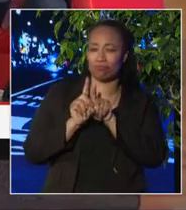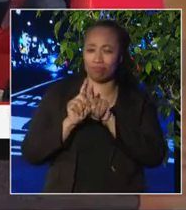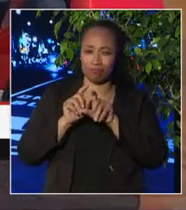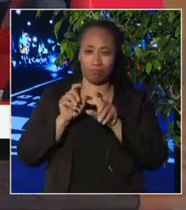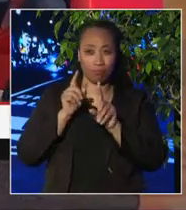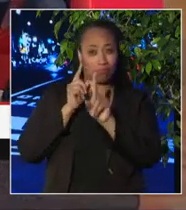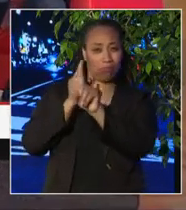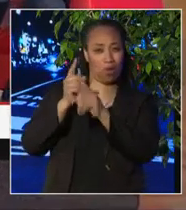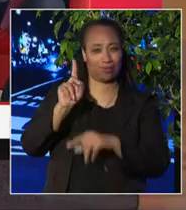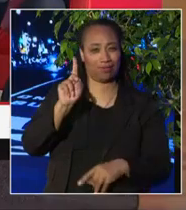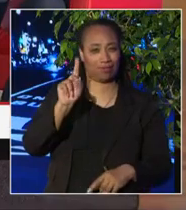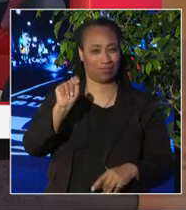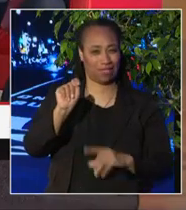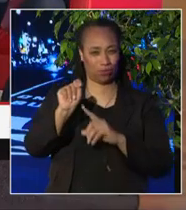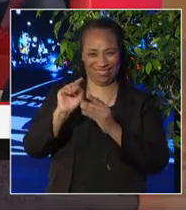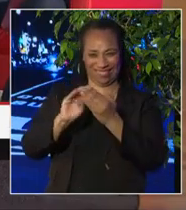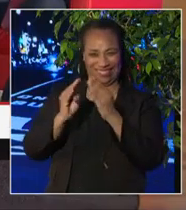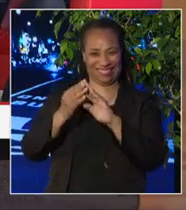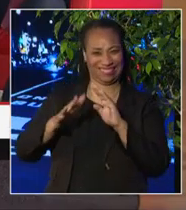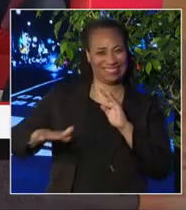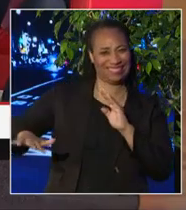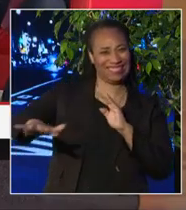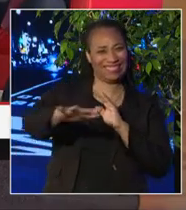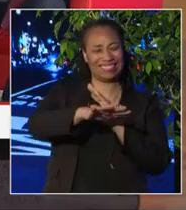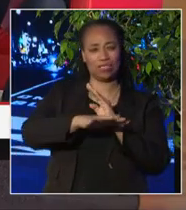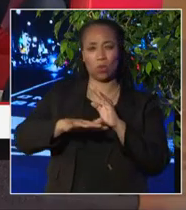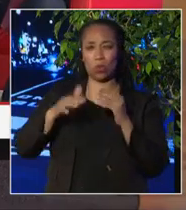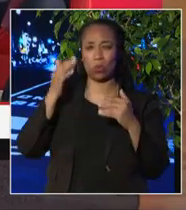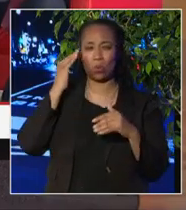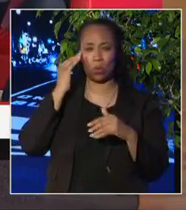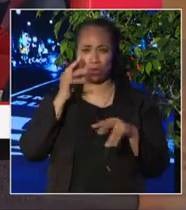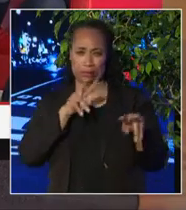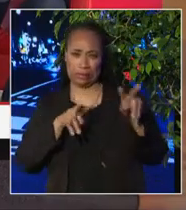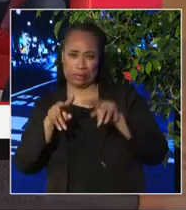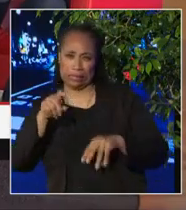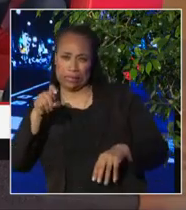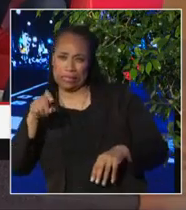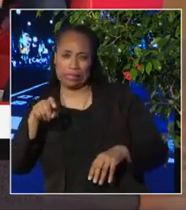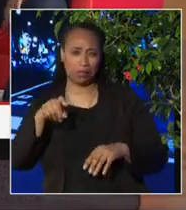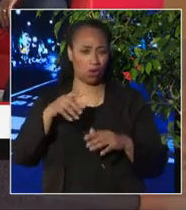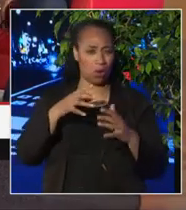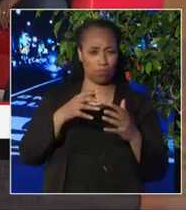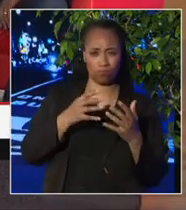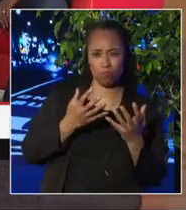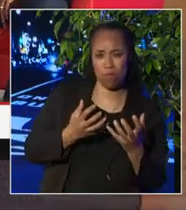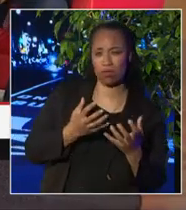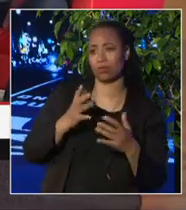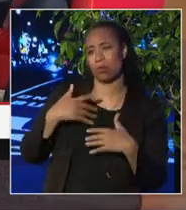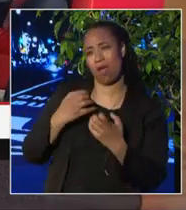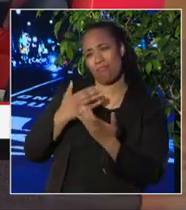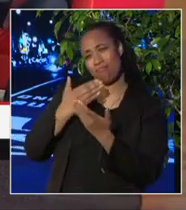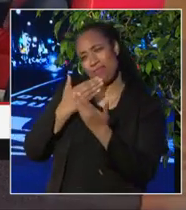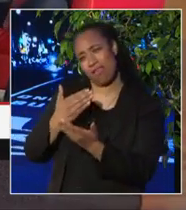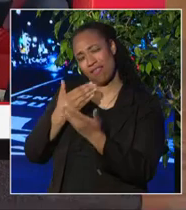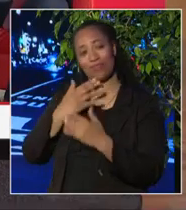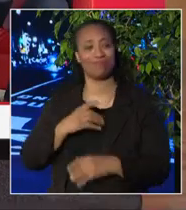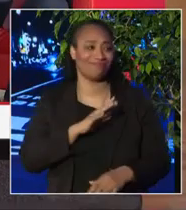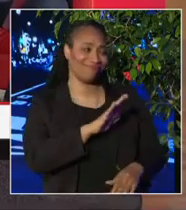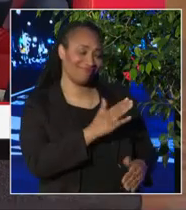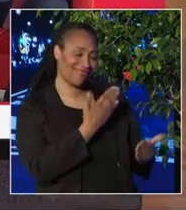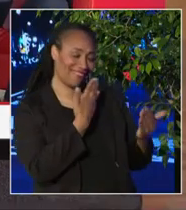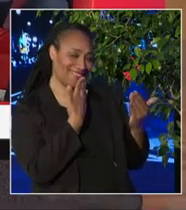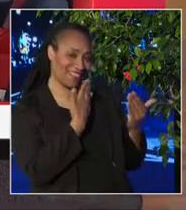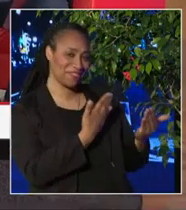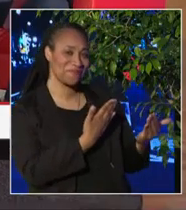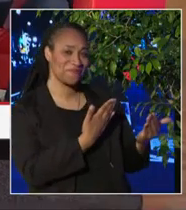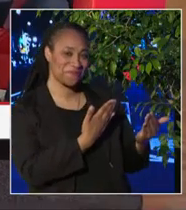the needs that we have in this moment. So I just want to thank you for your service and for your diligence to the city. Thank you. And I just want to start by saying